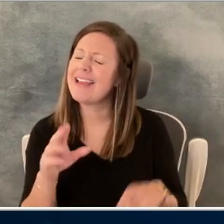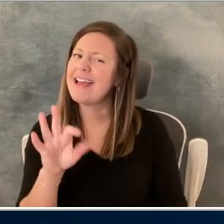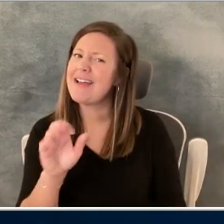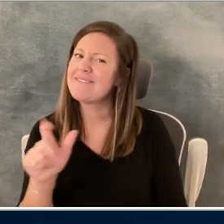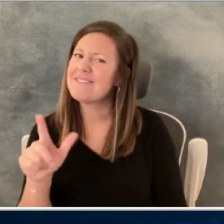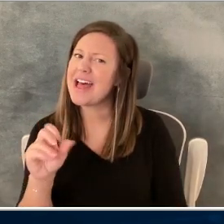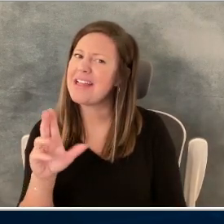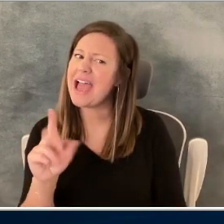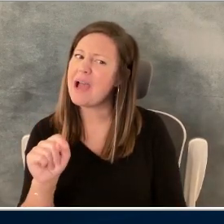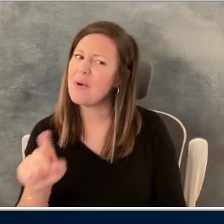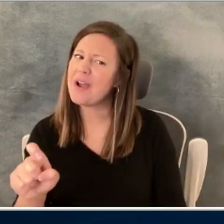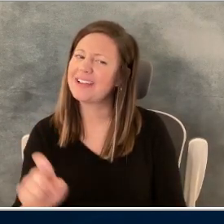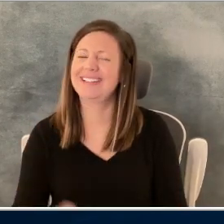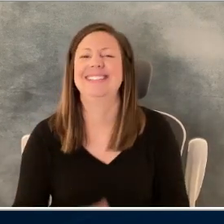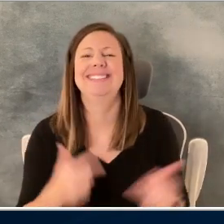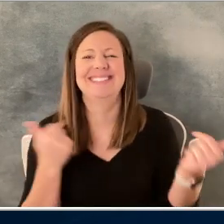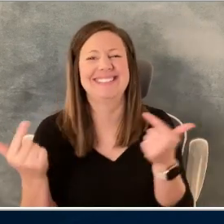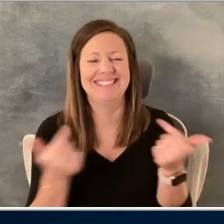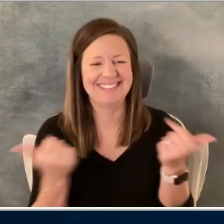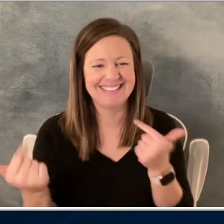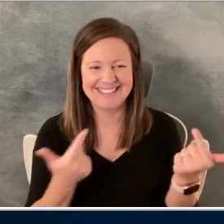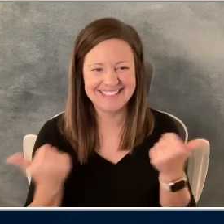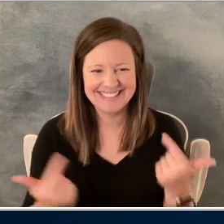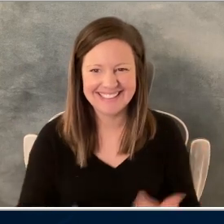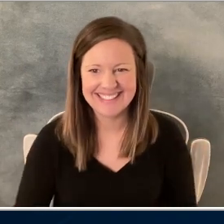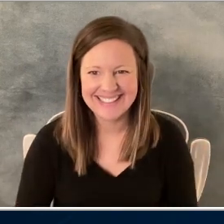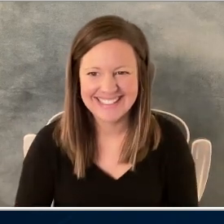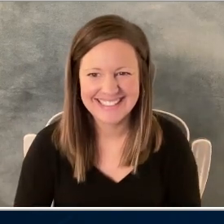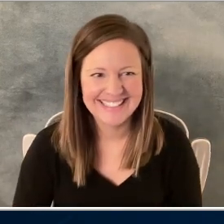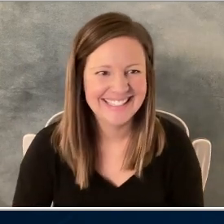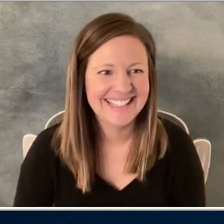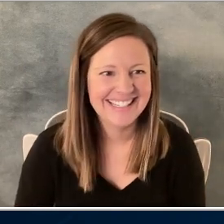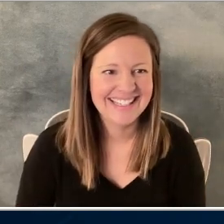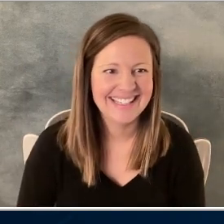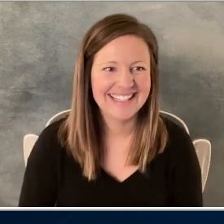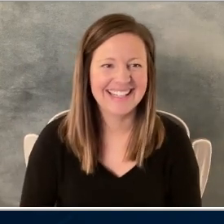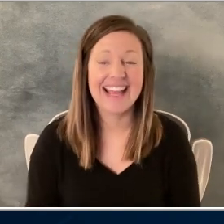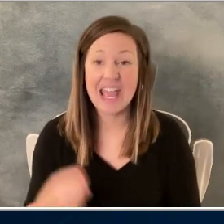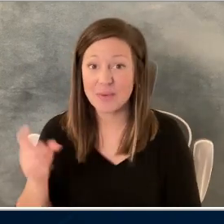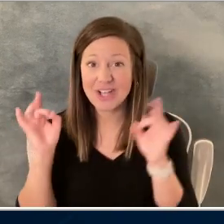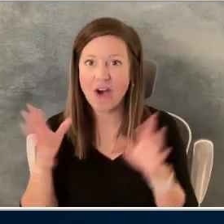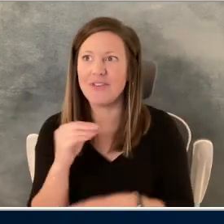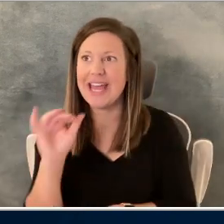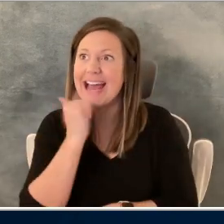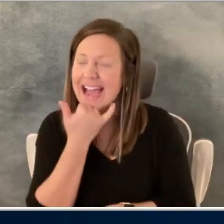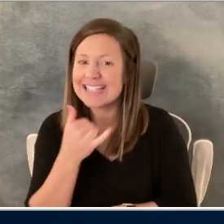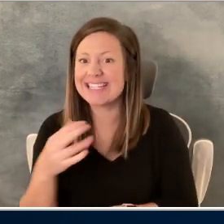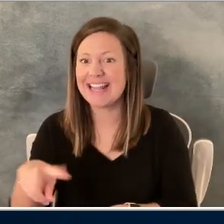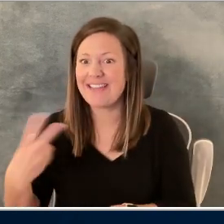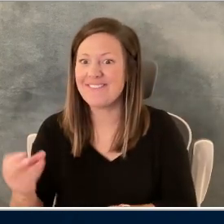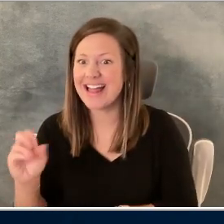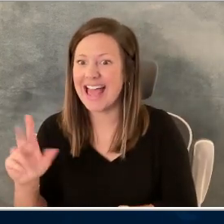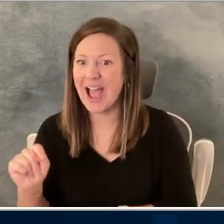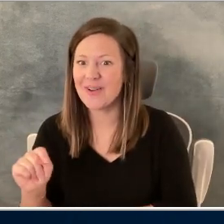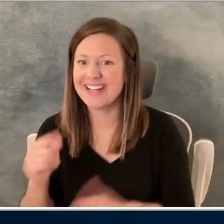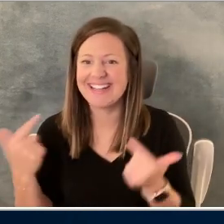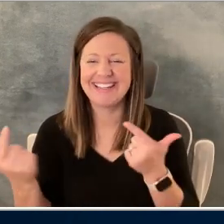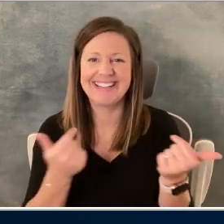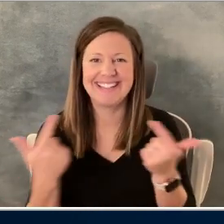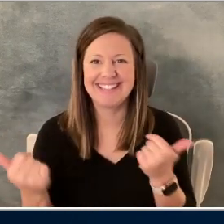out of there, right? That's right. I heard the catheter was terrible and it accidentally fell out. Yes. And he was ready to come back in for another